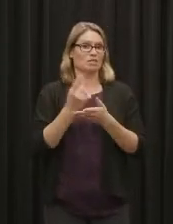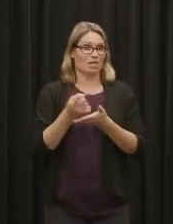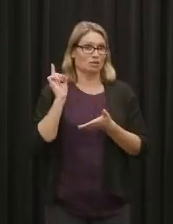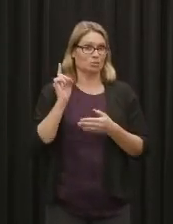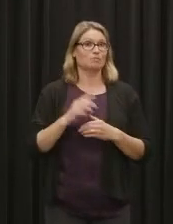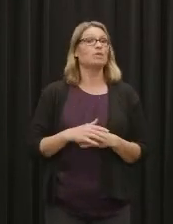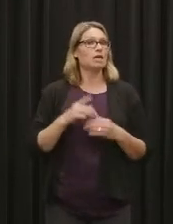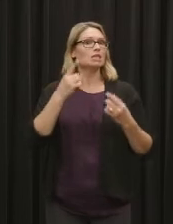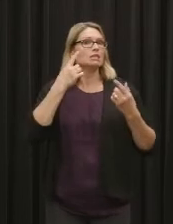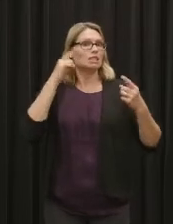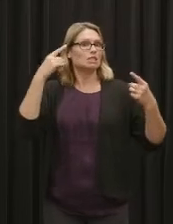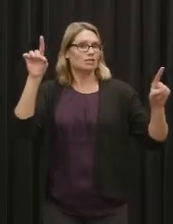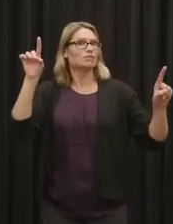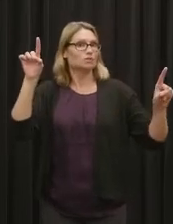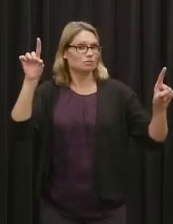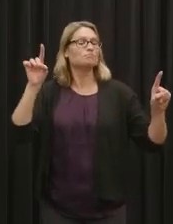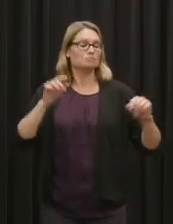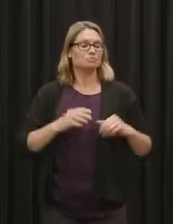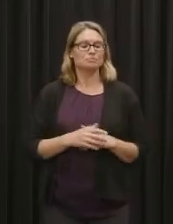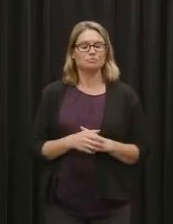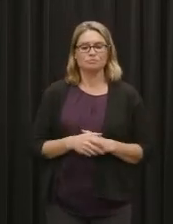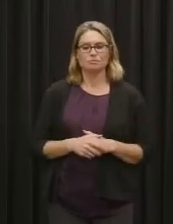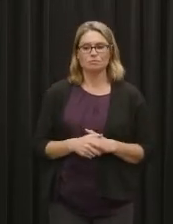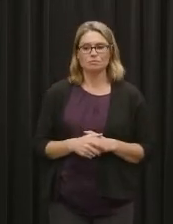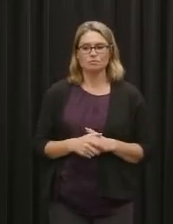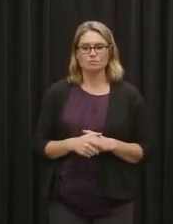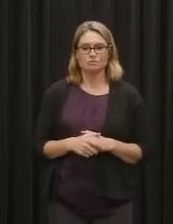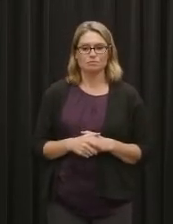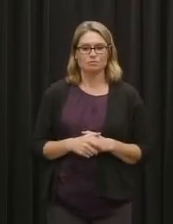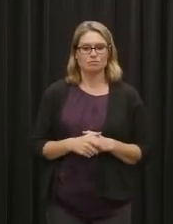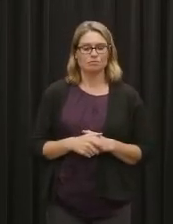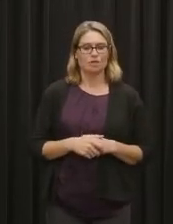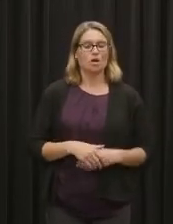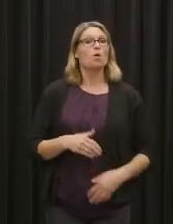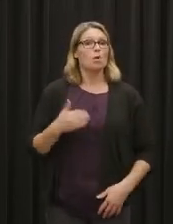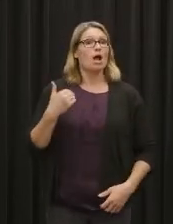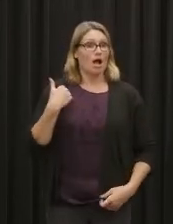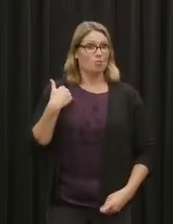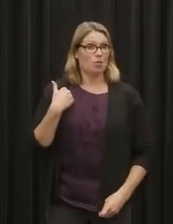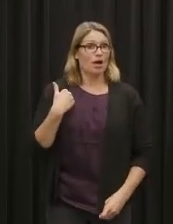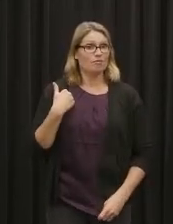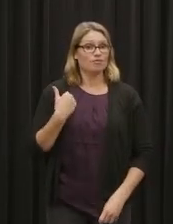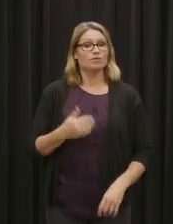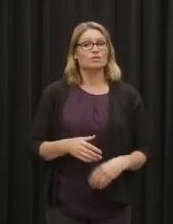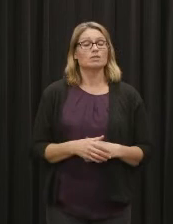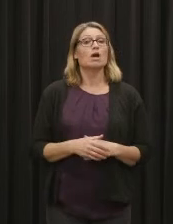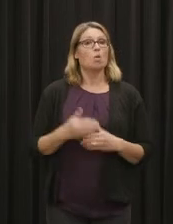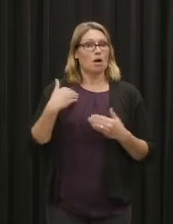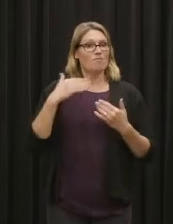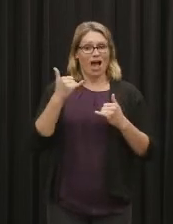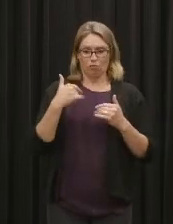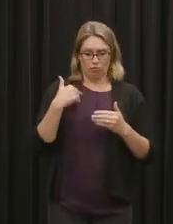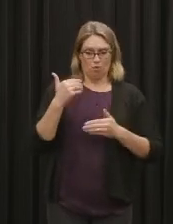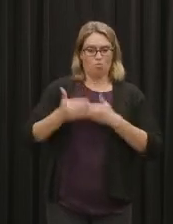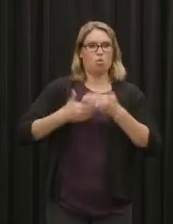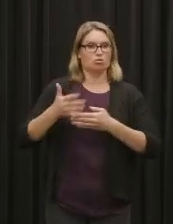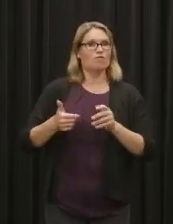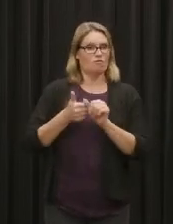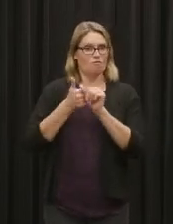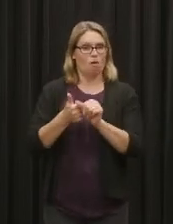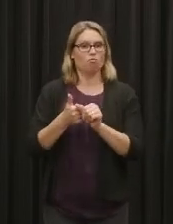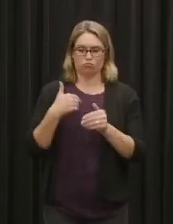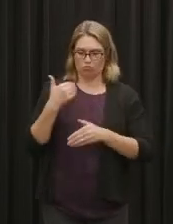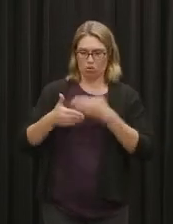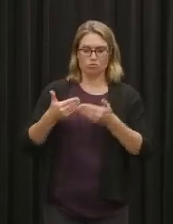These were all successfully completed, and we do have a confirmed method and